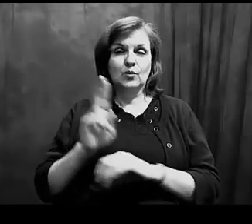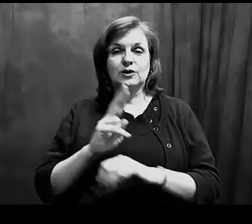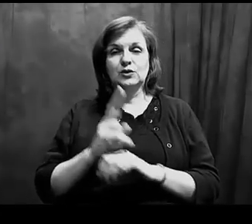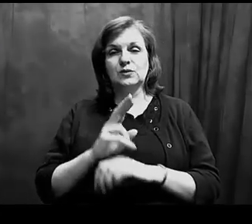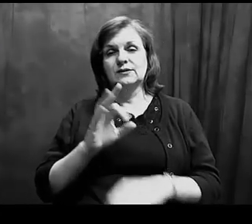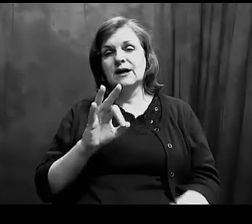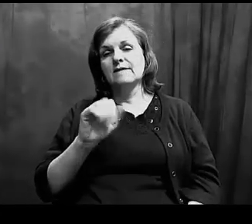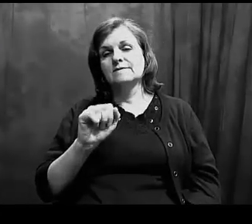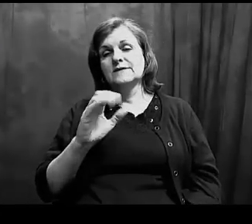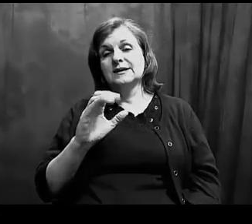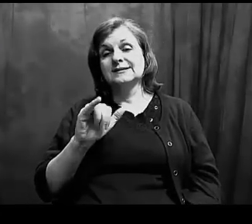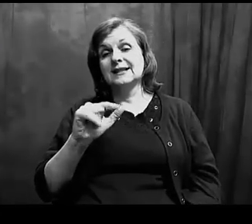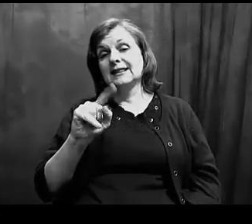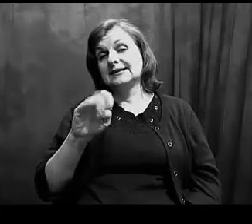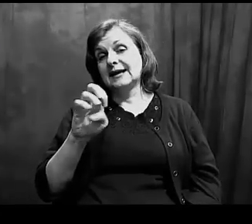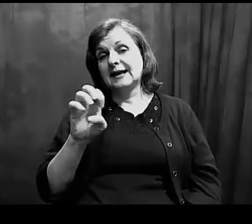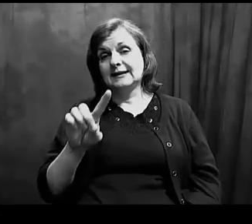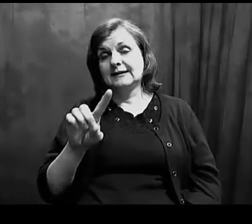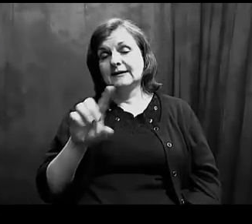facilitated diffusion.